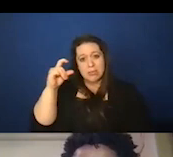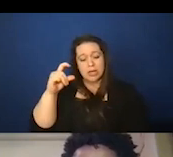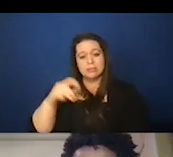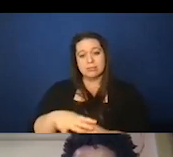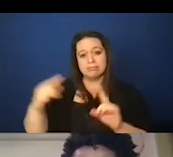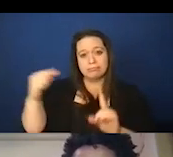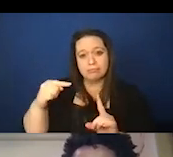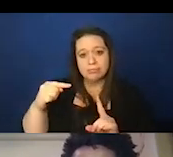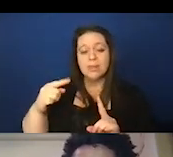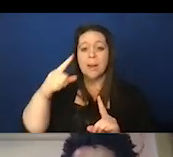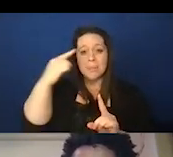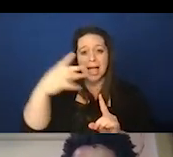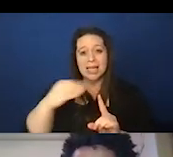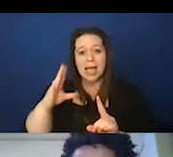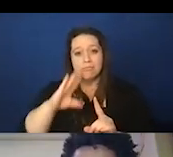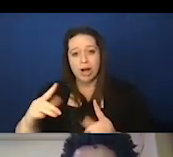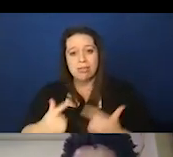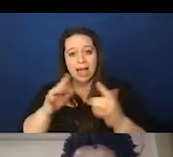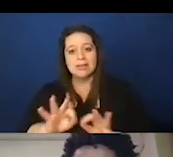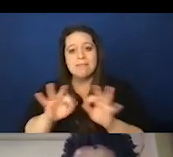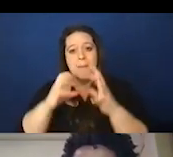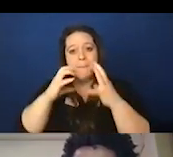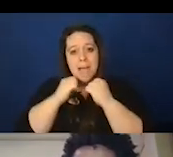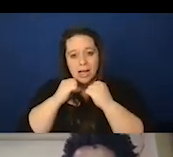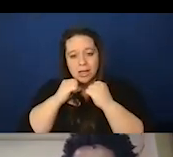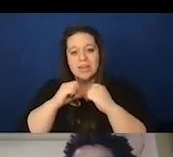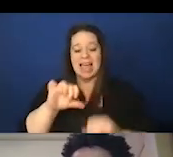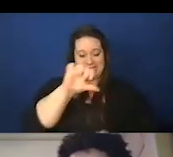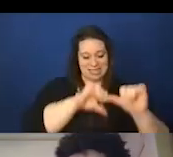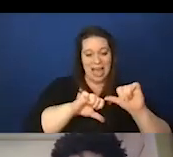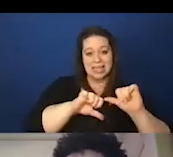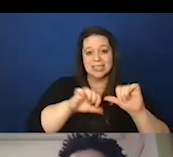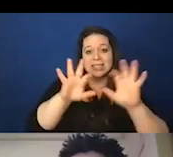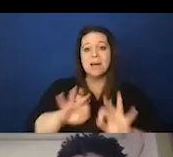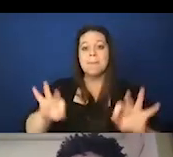brown lives matter, and science matters to Black and brown lives.